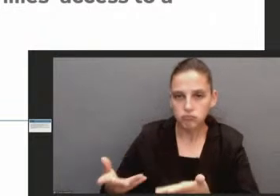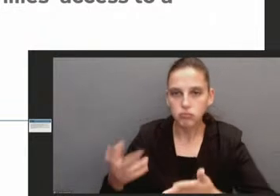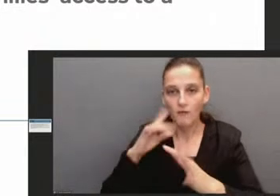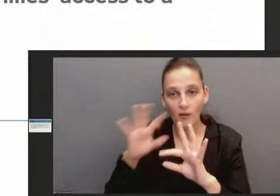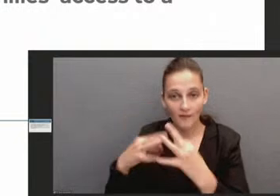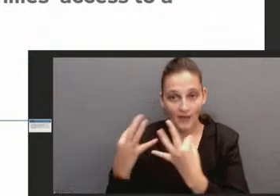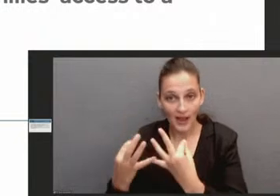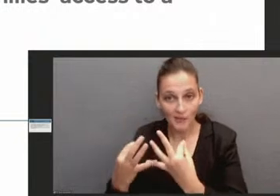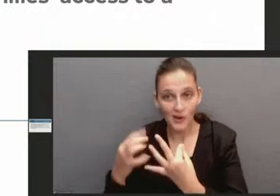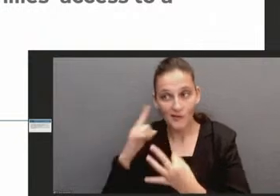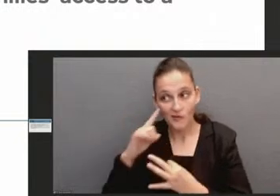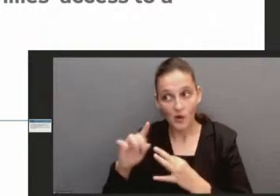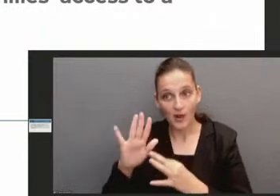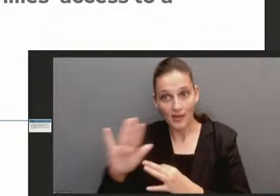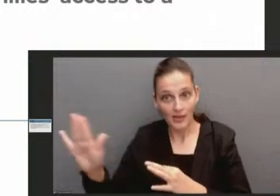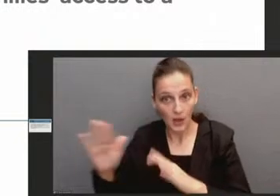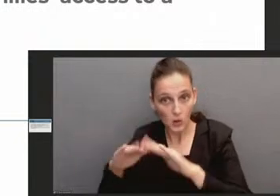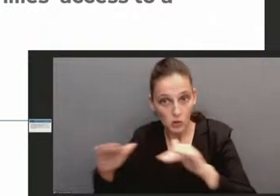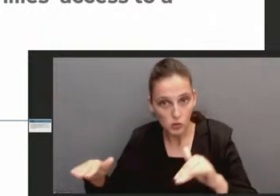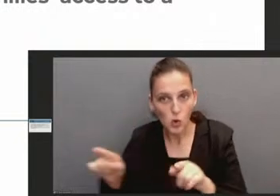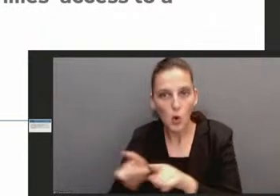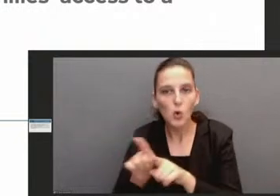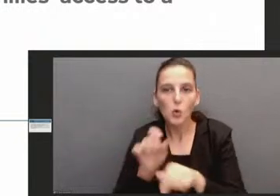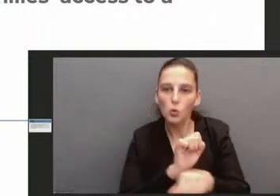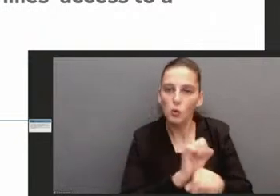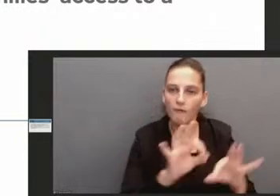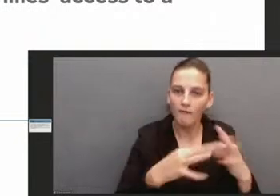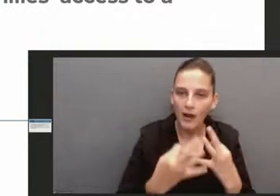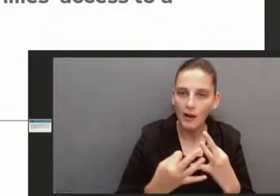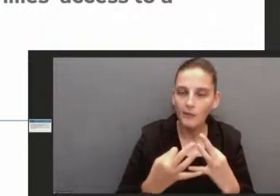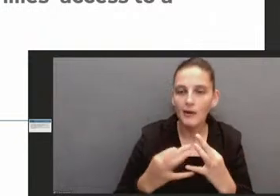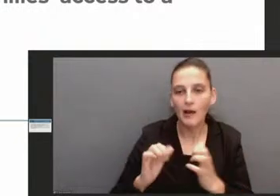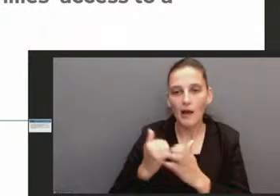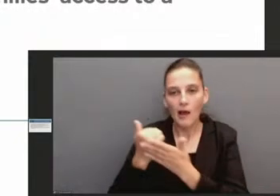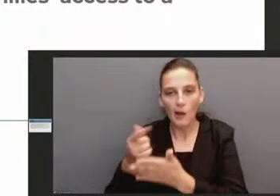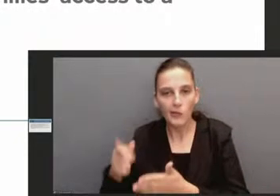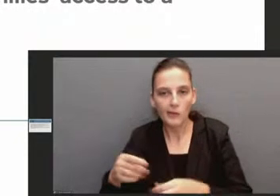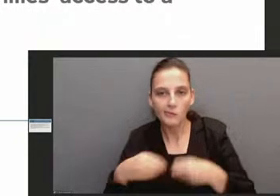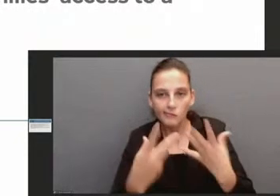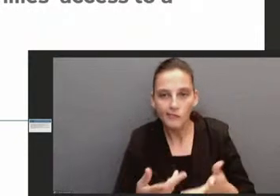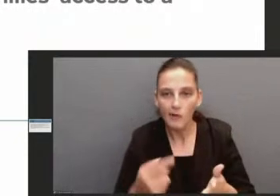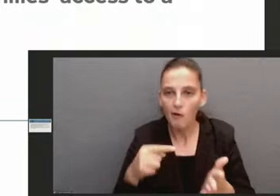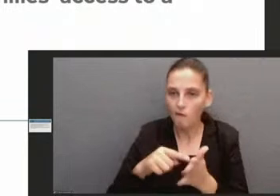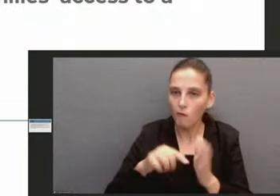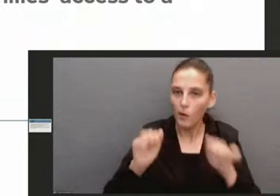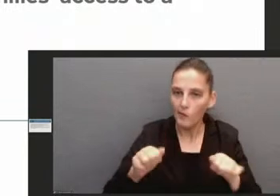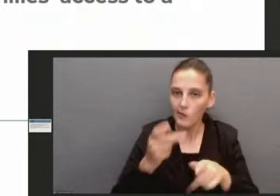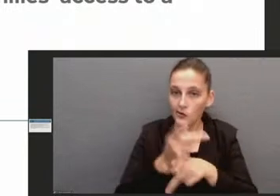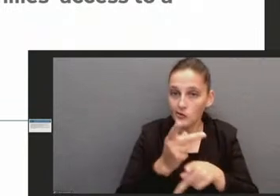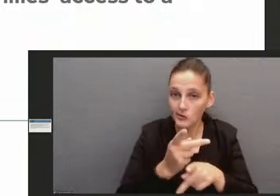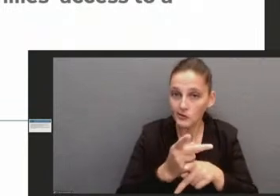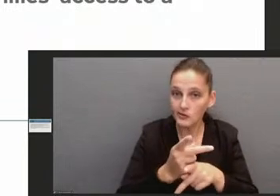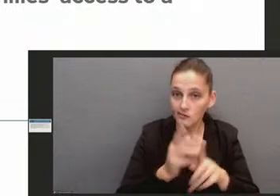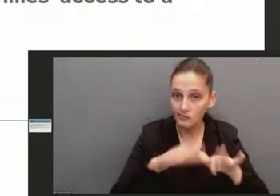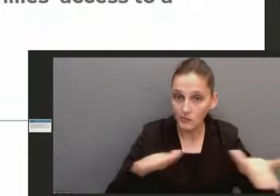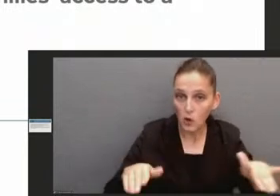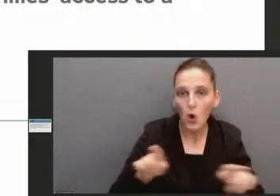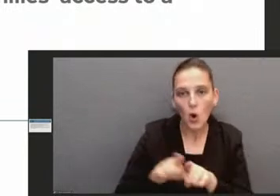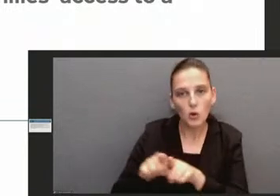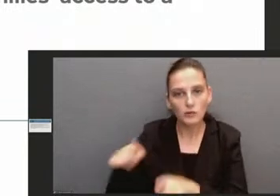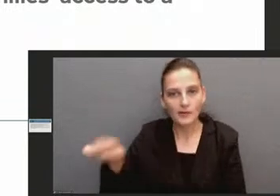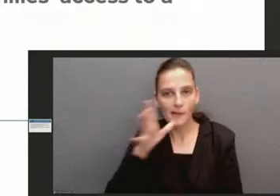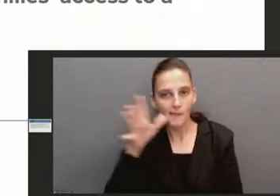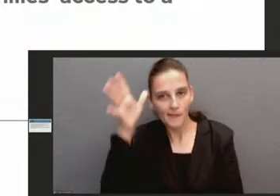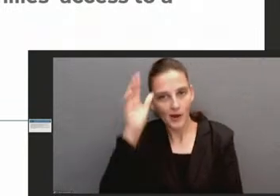children and the working families, to provide affordable childcare, but also allowing their parents to go back to